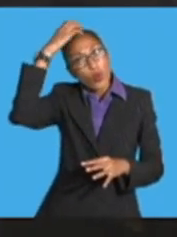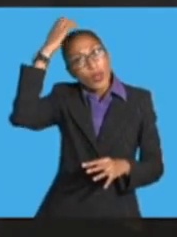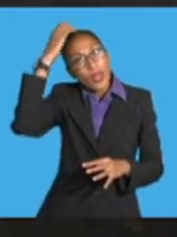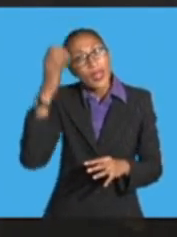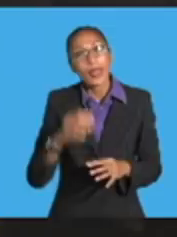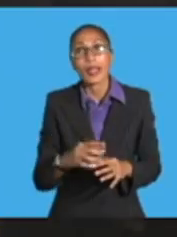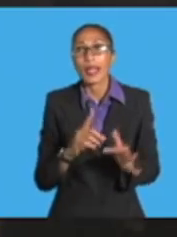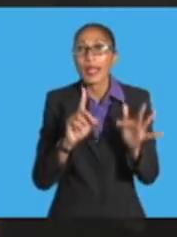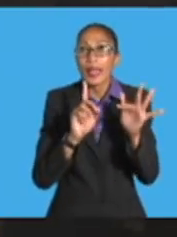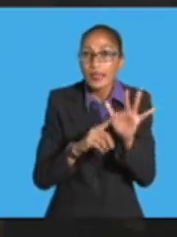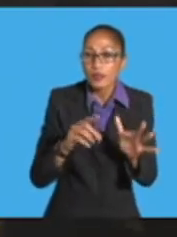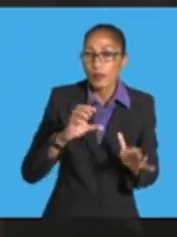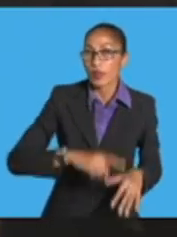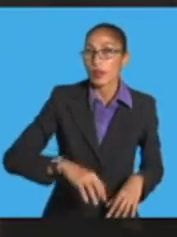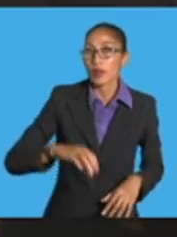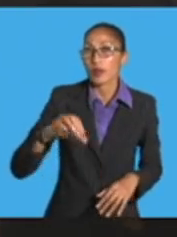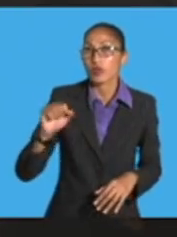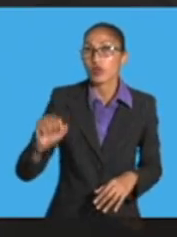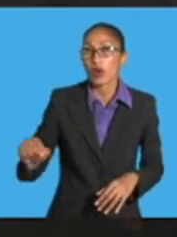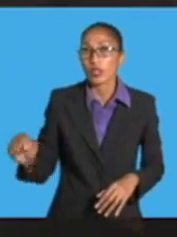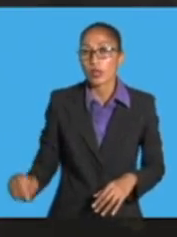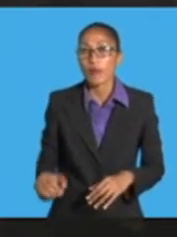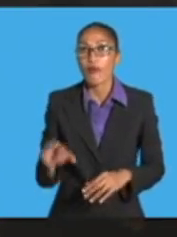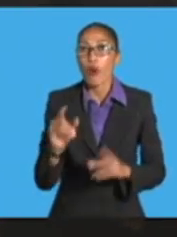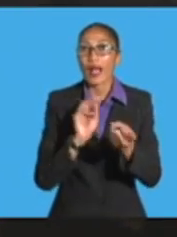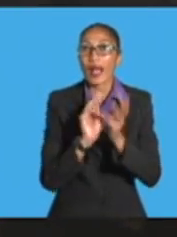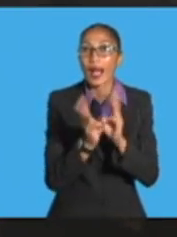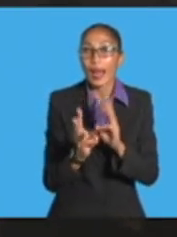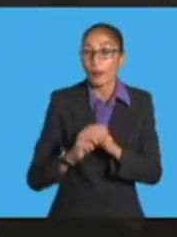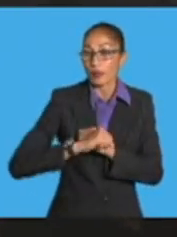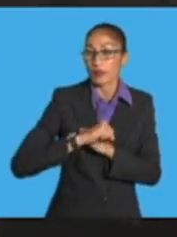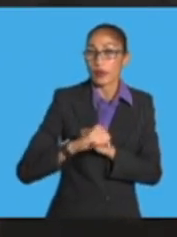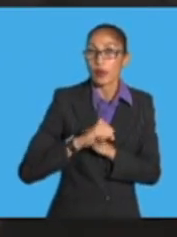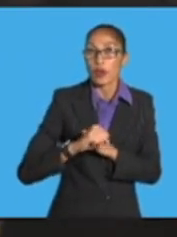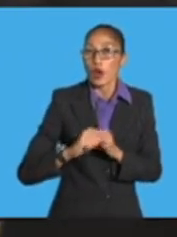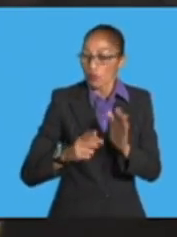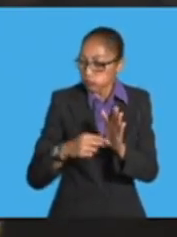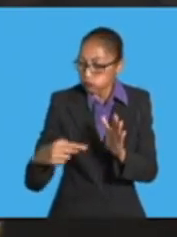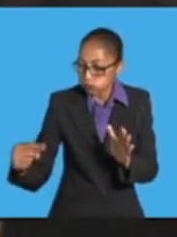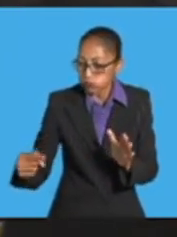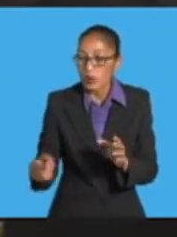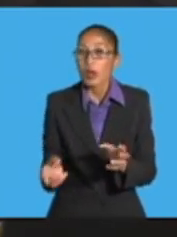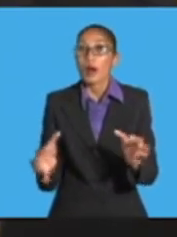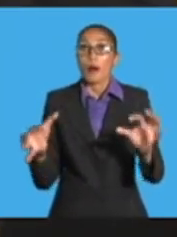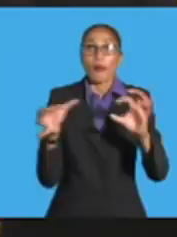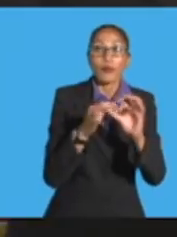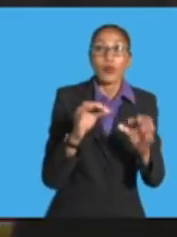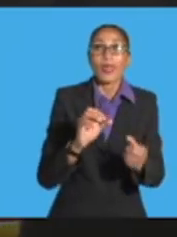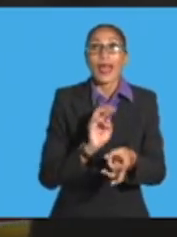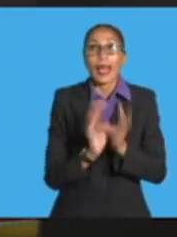Scholarships for climate resilience and demonstrate our ongoing commitment to climate change.